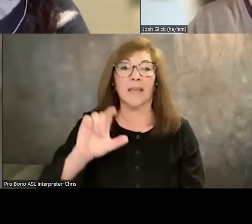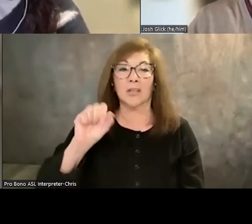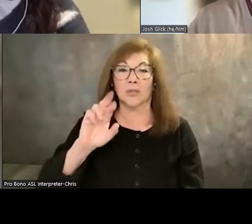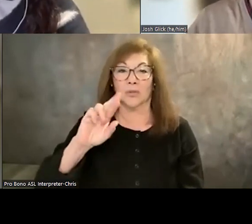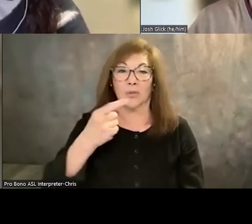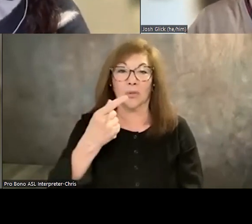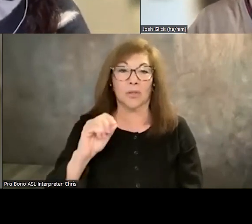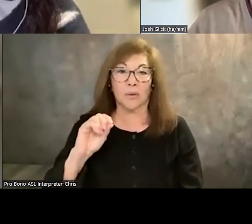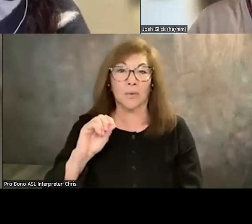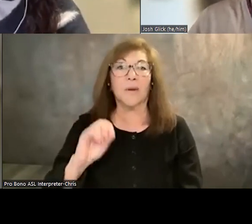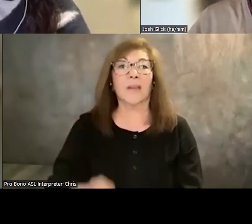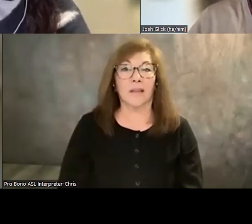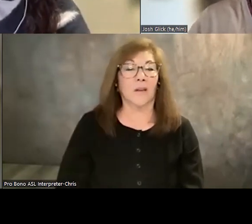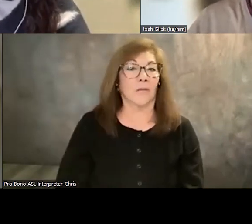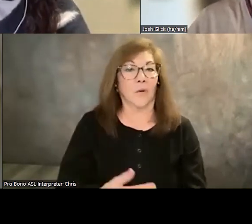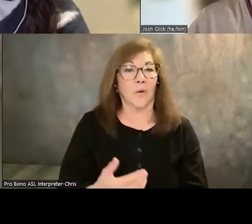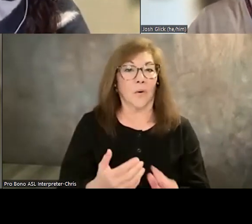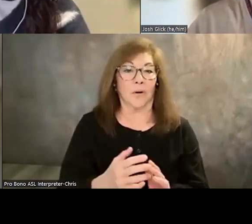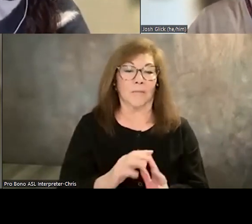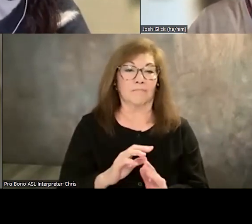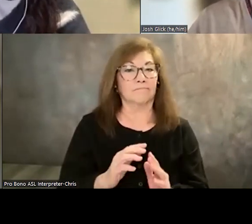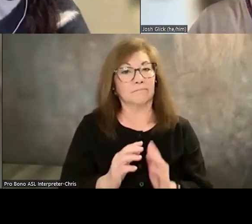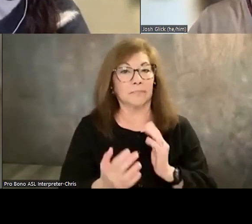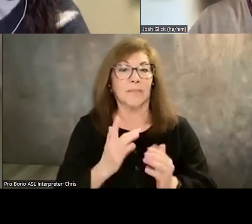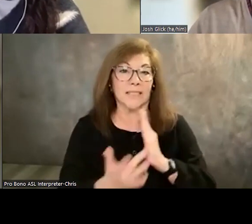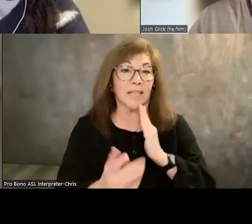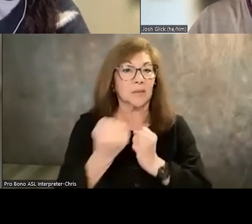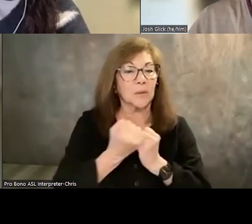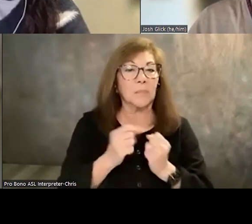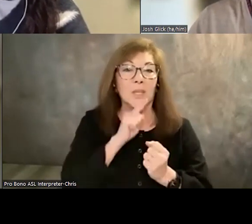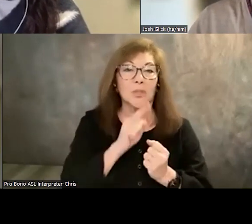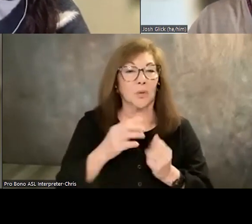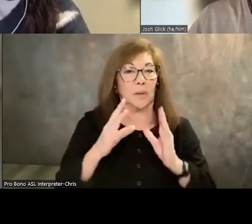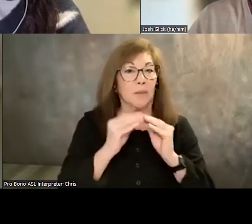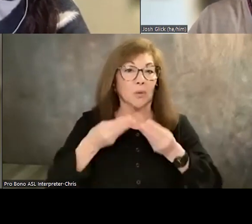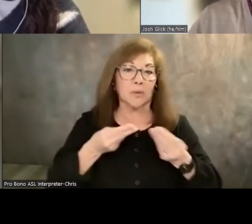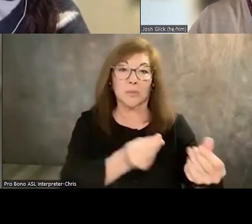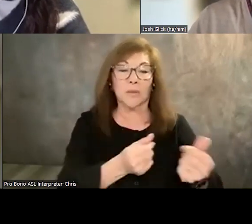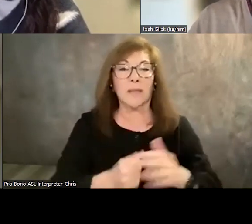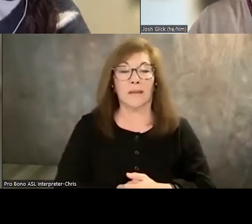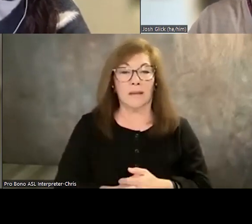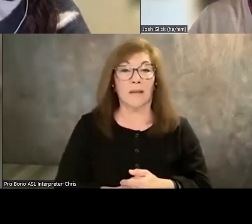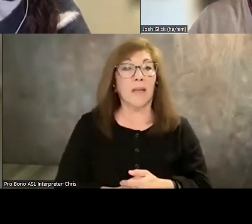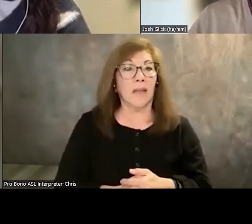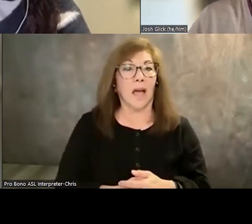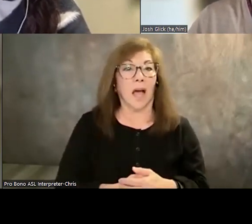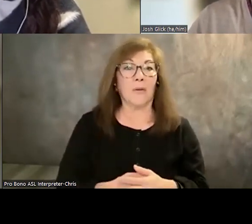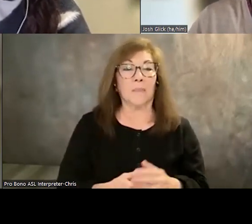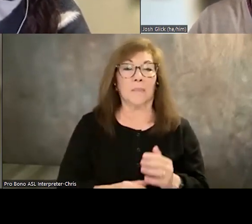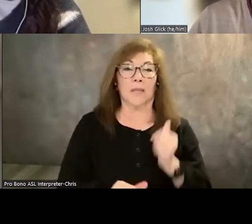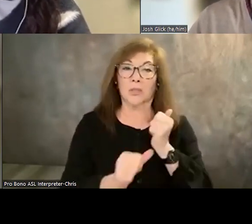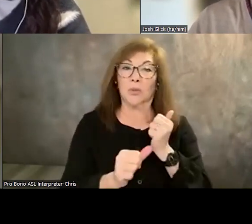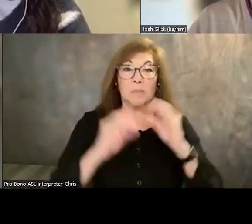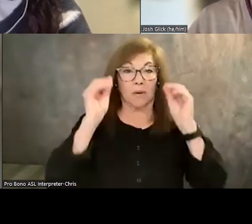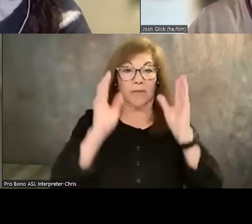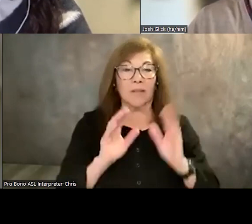Lobonavia for orchestrating the tech and making sure everything runs smoothly. I'm in a visiting associate professor